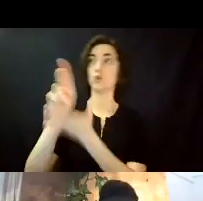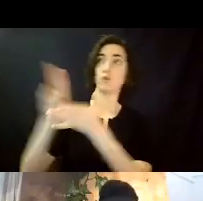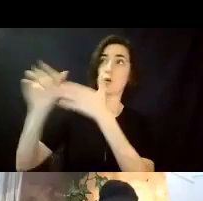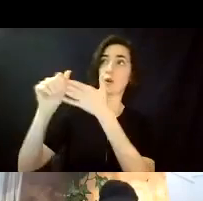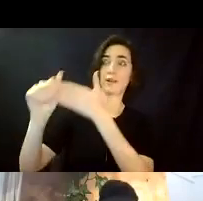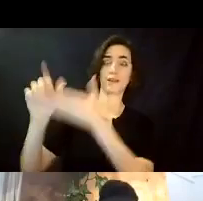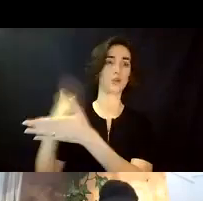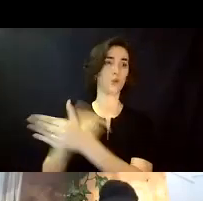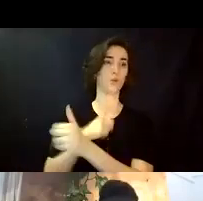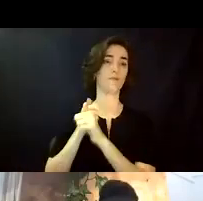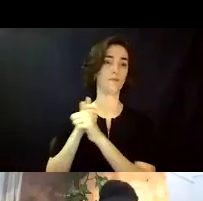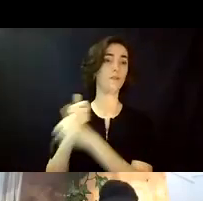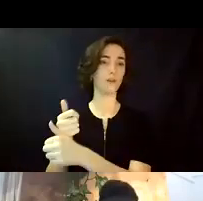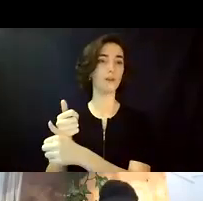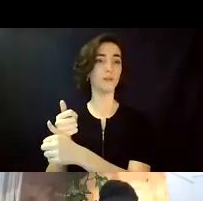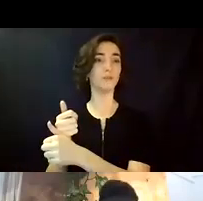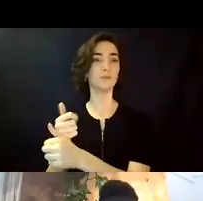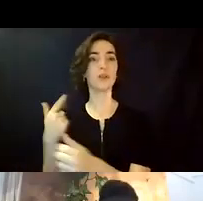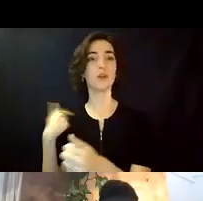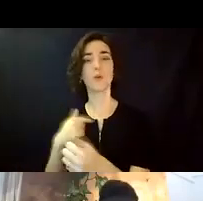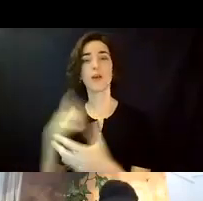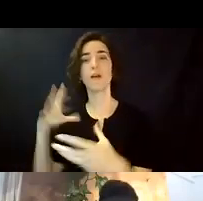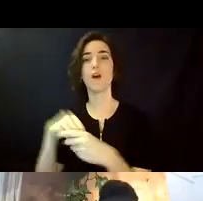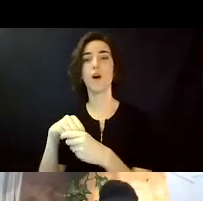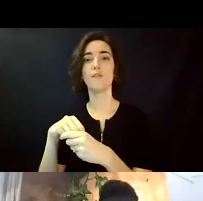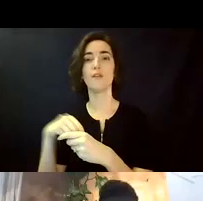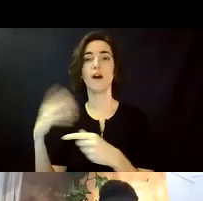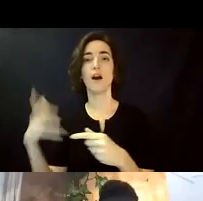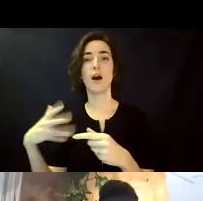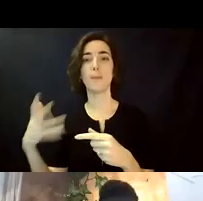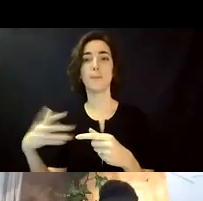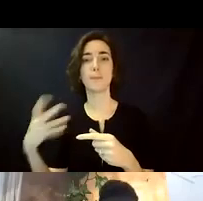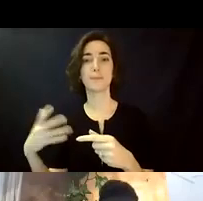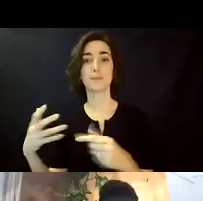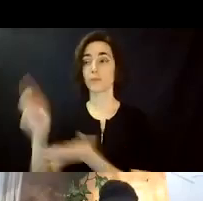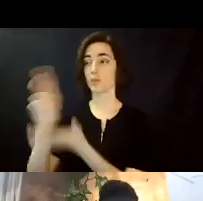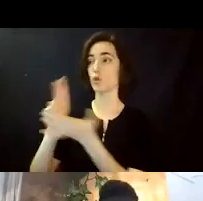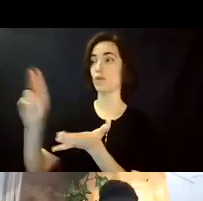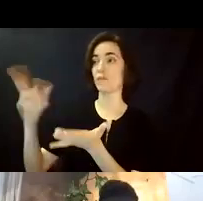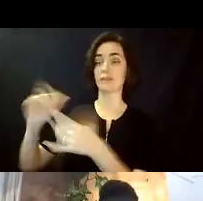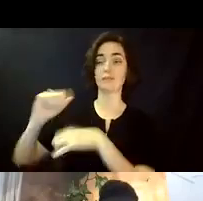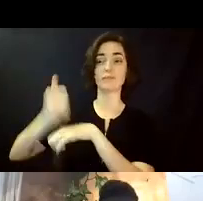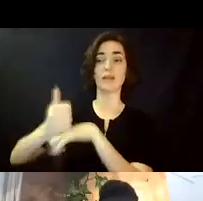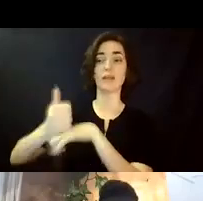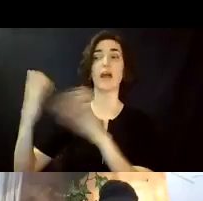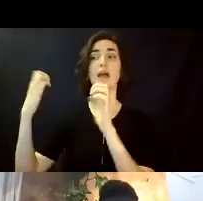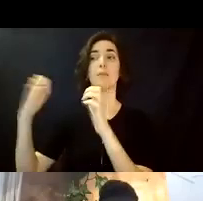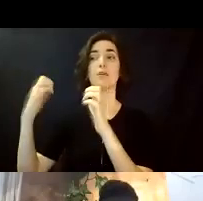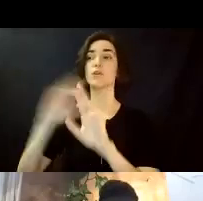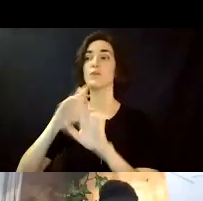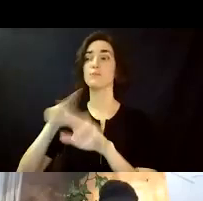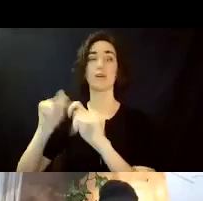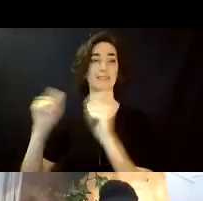We're involved in our, the university has created an emergency response team,